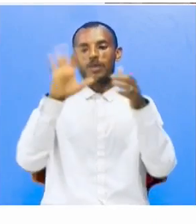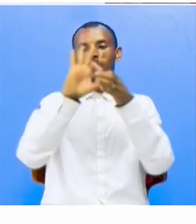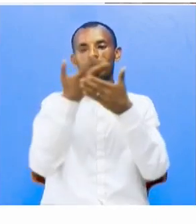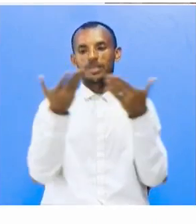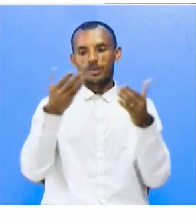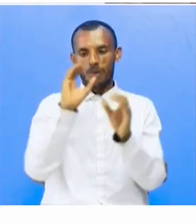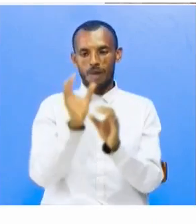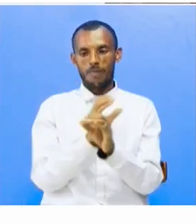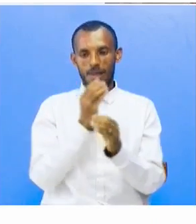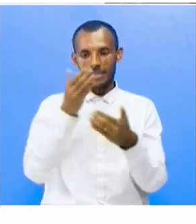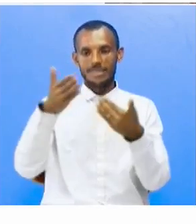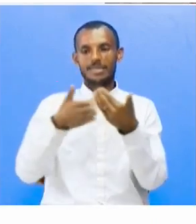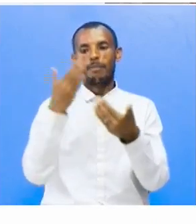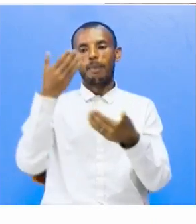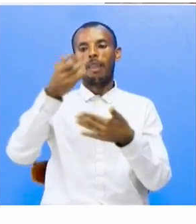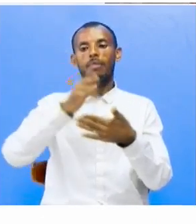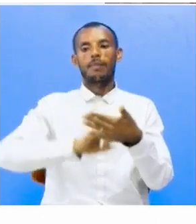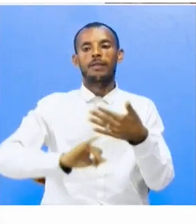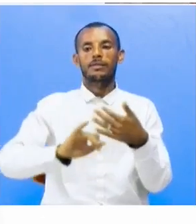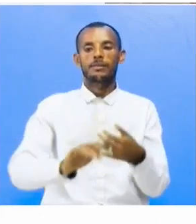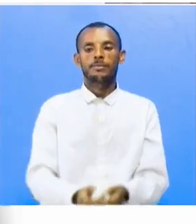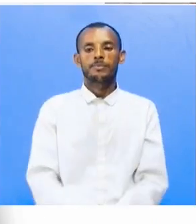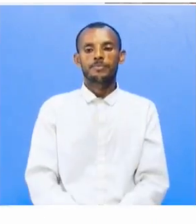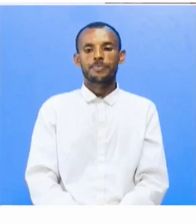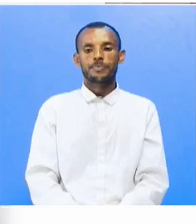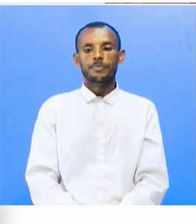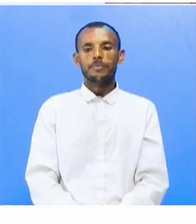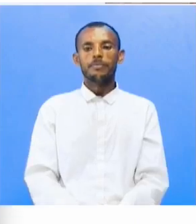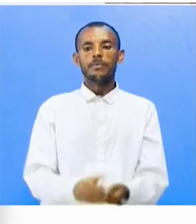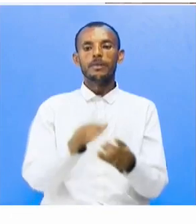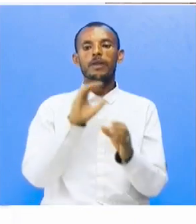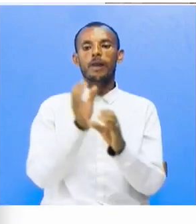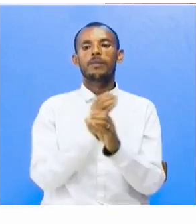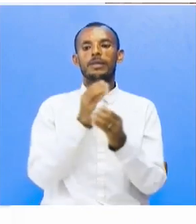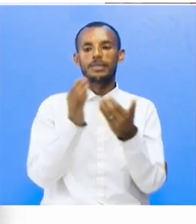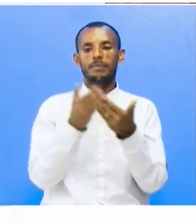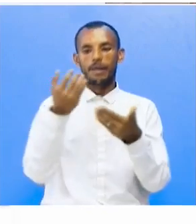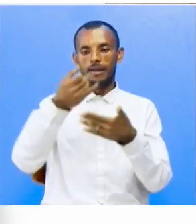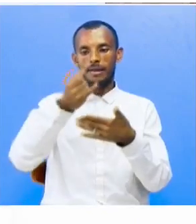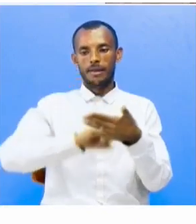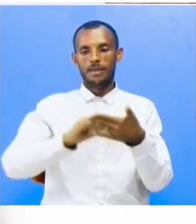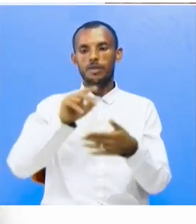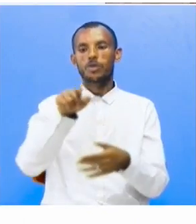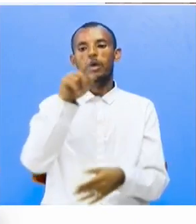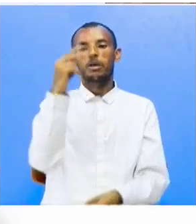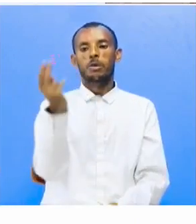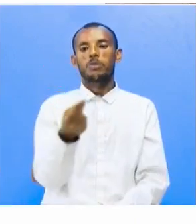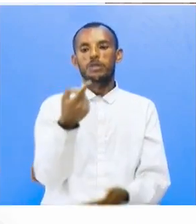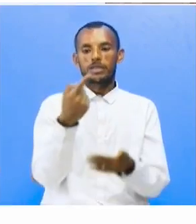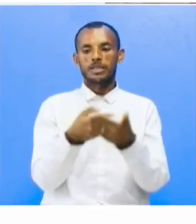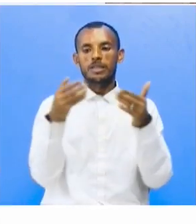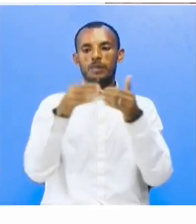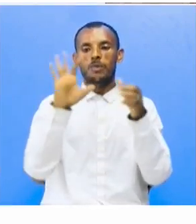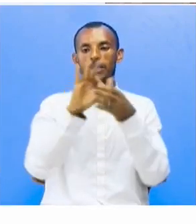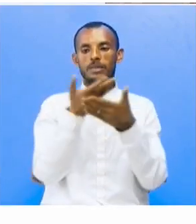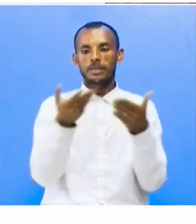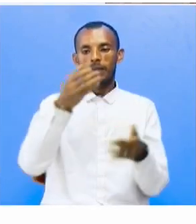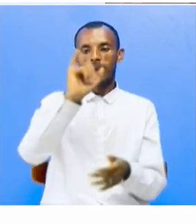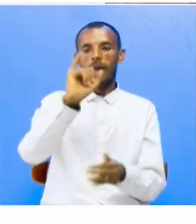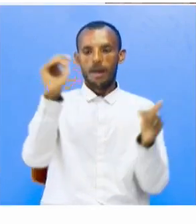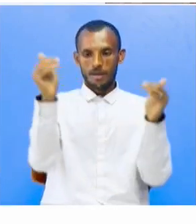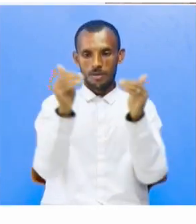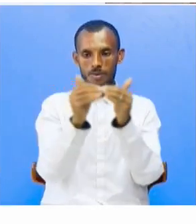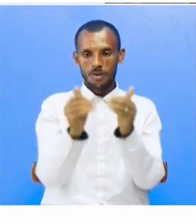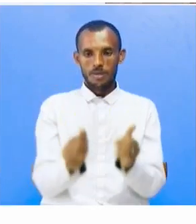calculate the simple interest. To calculate simple interest, you can use this equation. I is equals